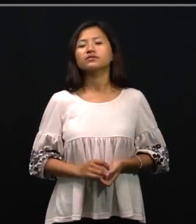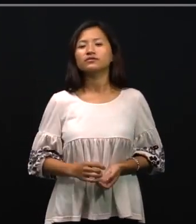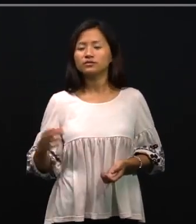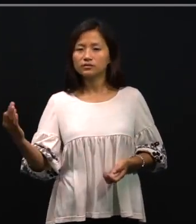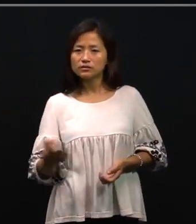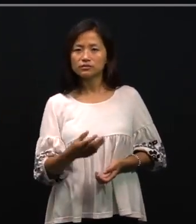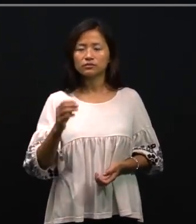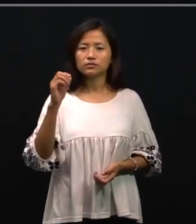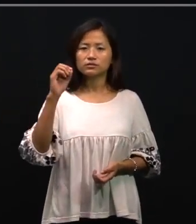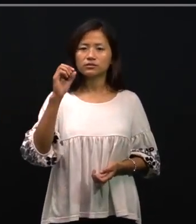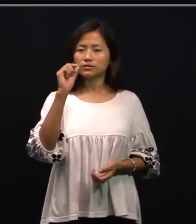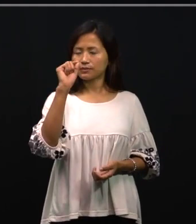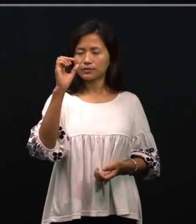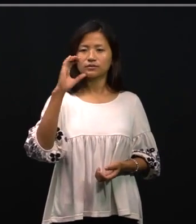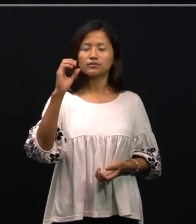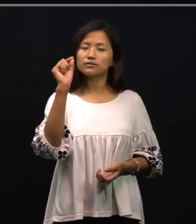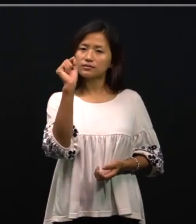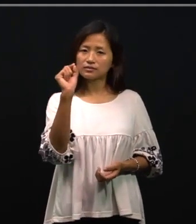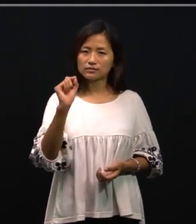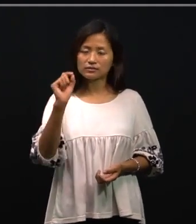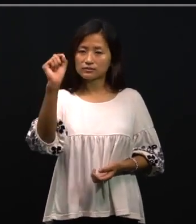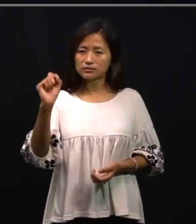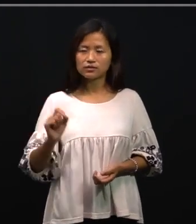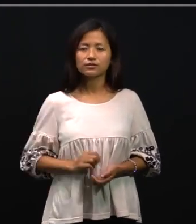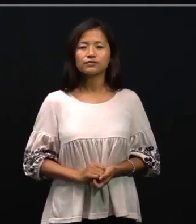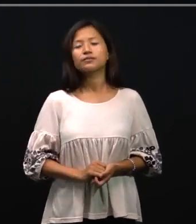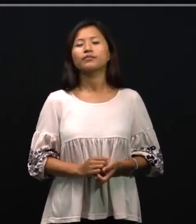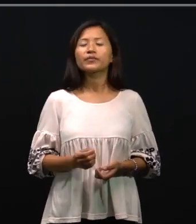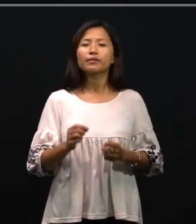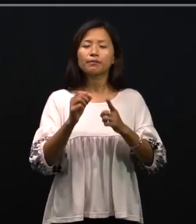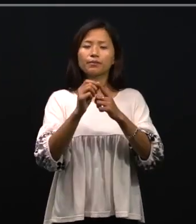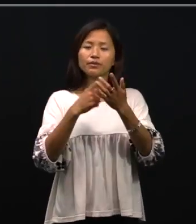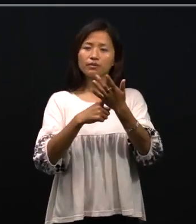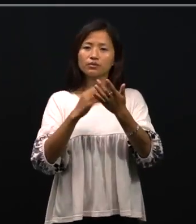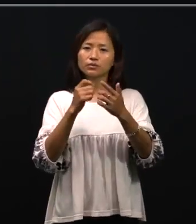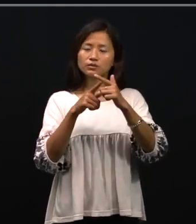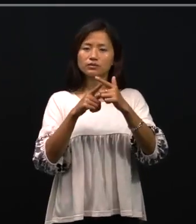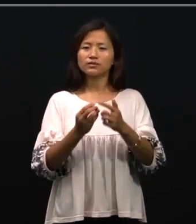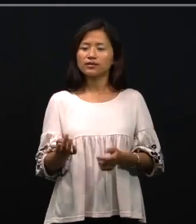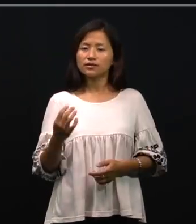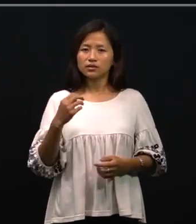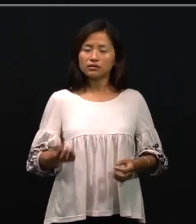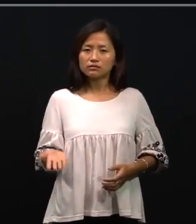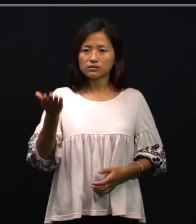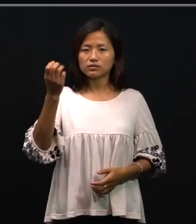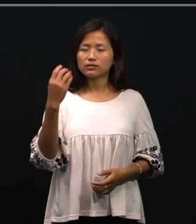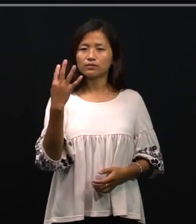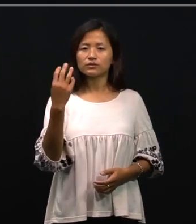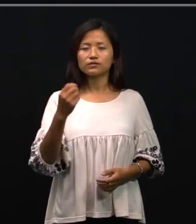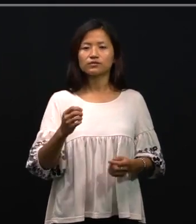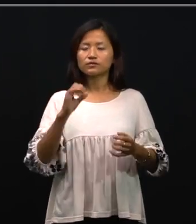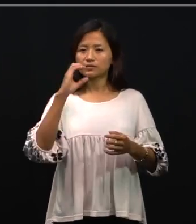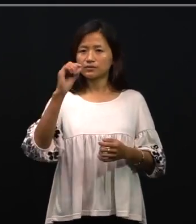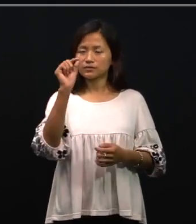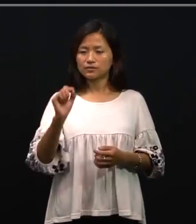new cells. So growth refers to increase in mass, protoplasmic content, and increase in the number of cells because of division, cell